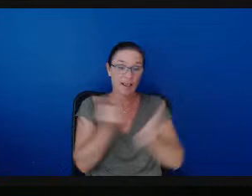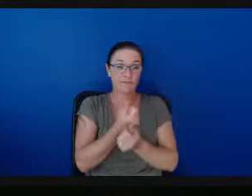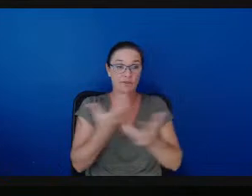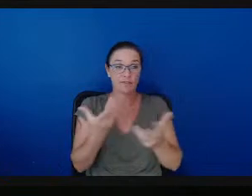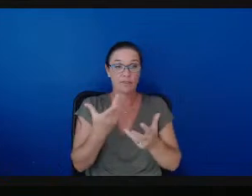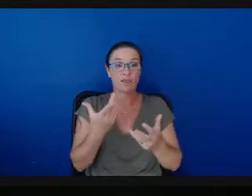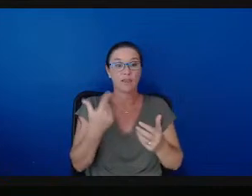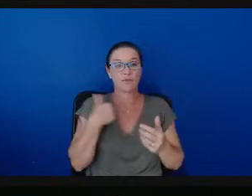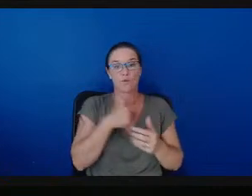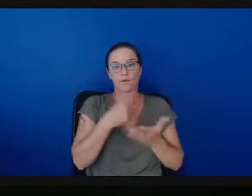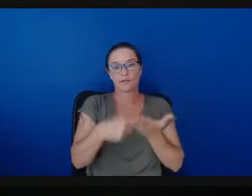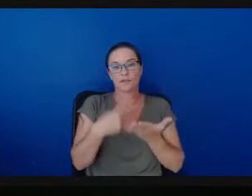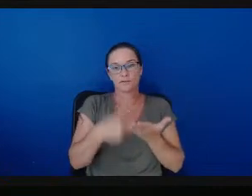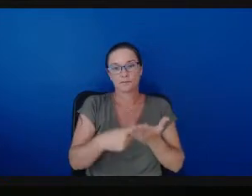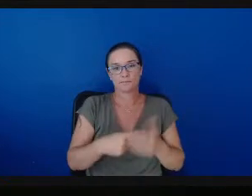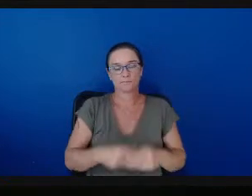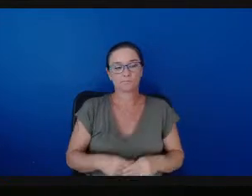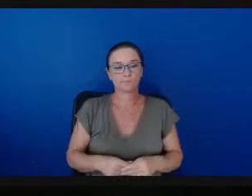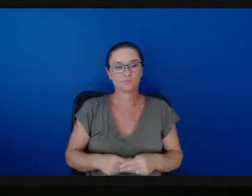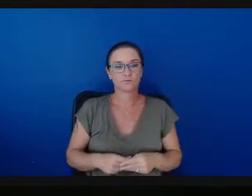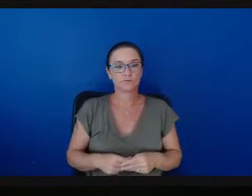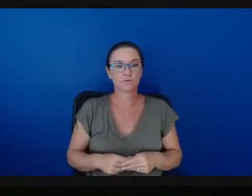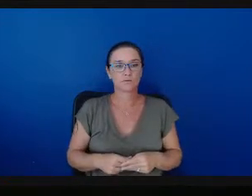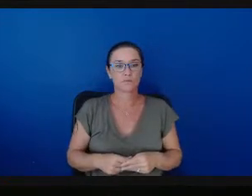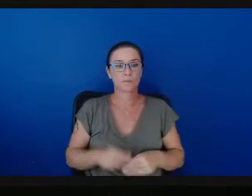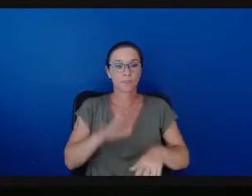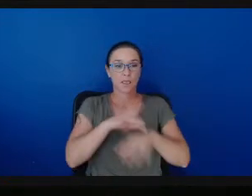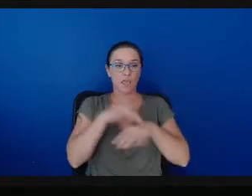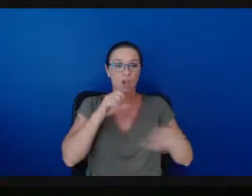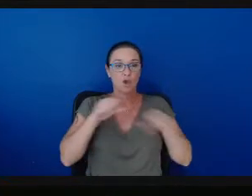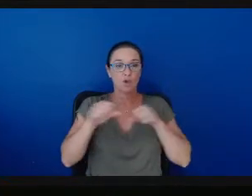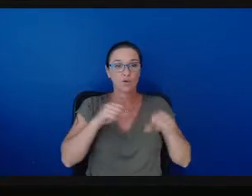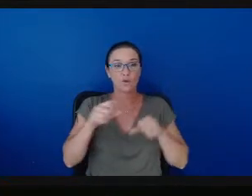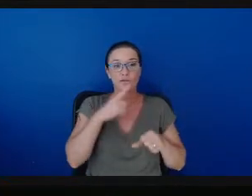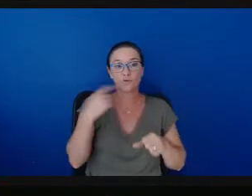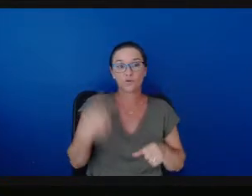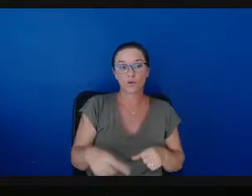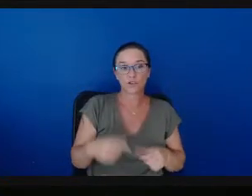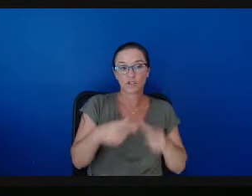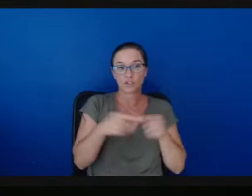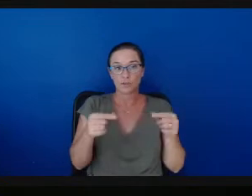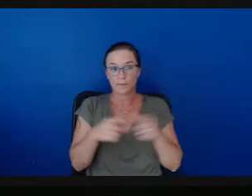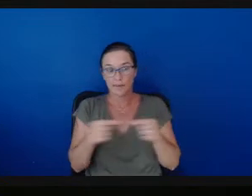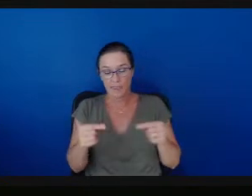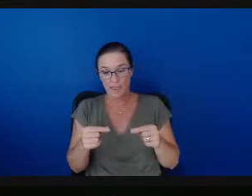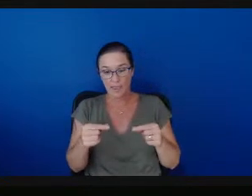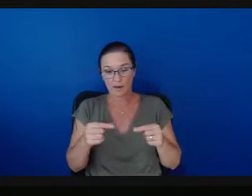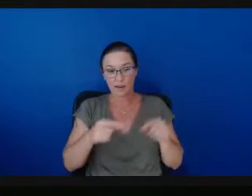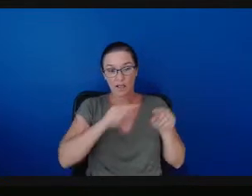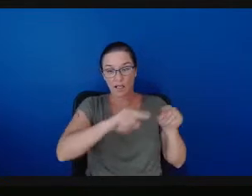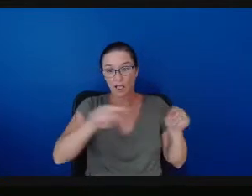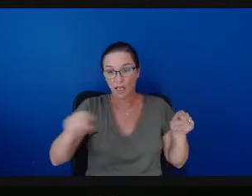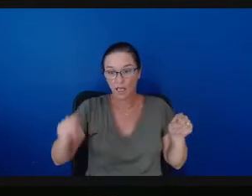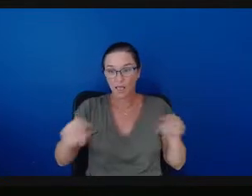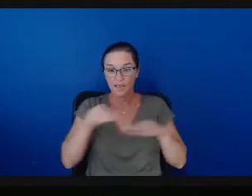have discussed here. Do earthquakes in Russia, Japan, and the Southwest Pacific have an effect on Hawaiian volcanoes?